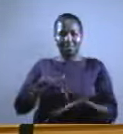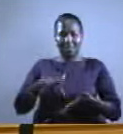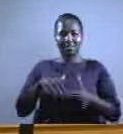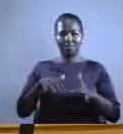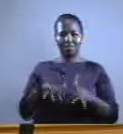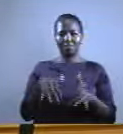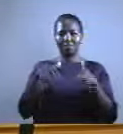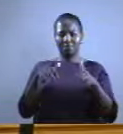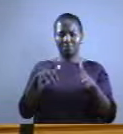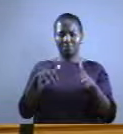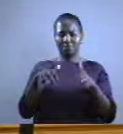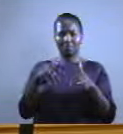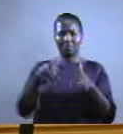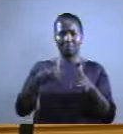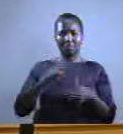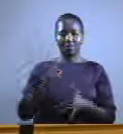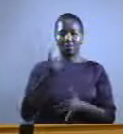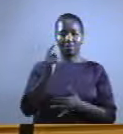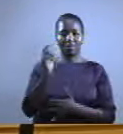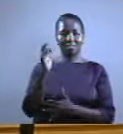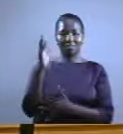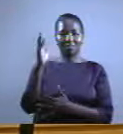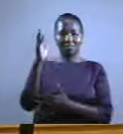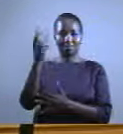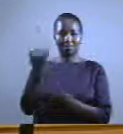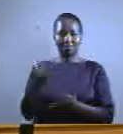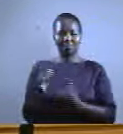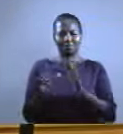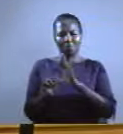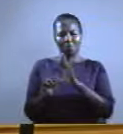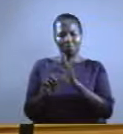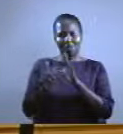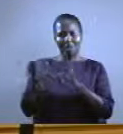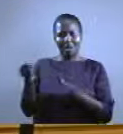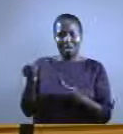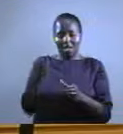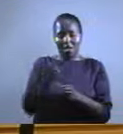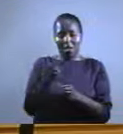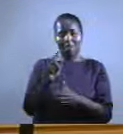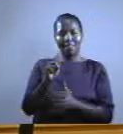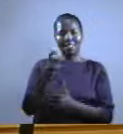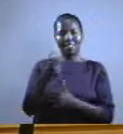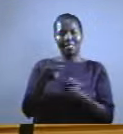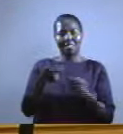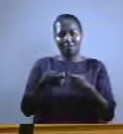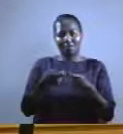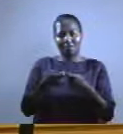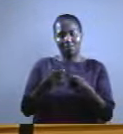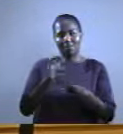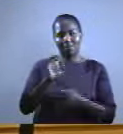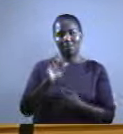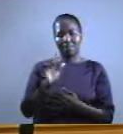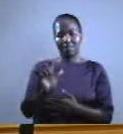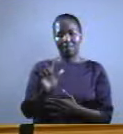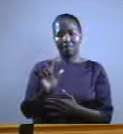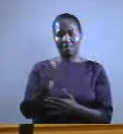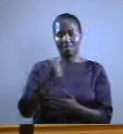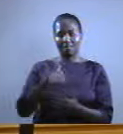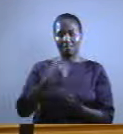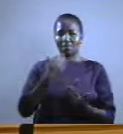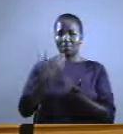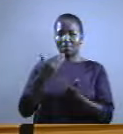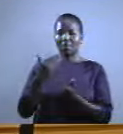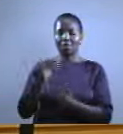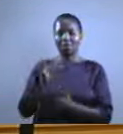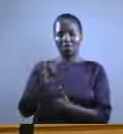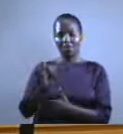House and deliver my maiden speech on the Employment Tax Incentive Bill. A special word of thanks to my party, the